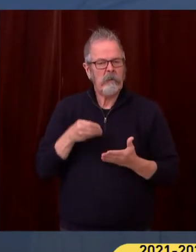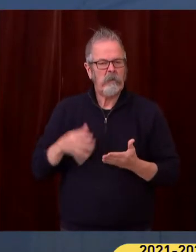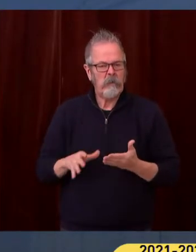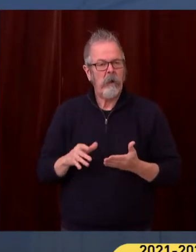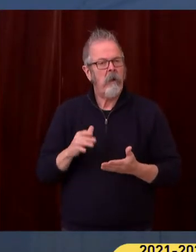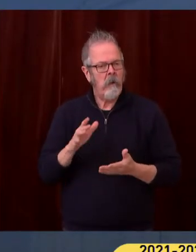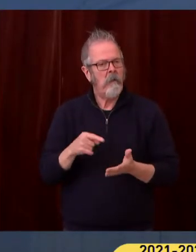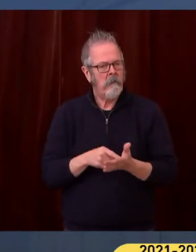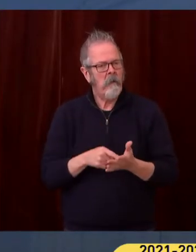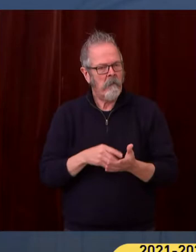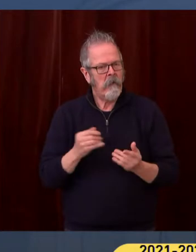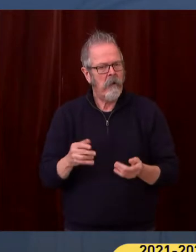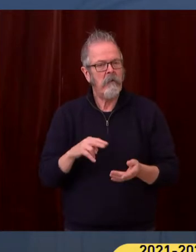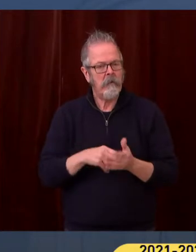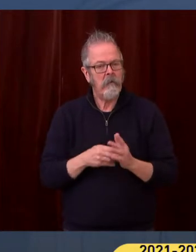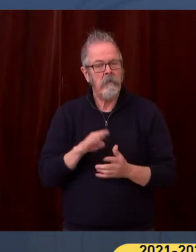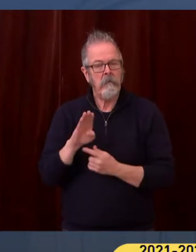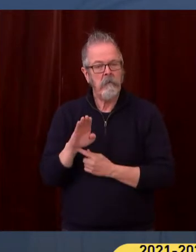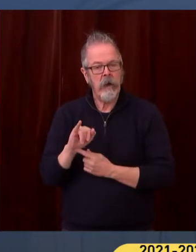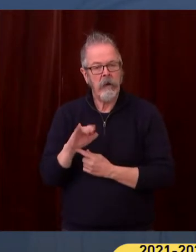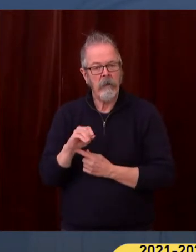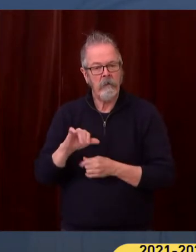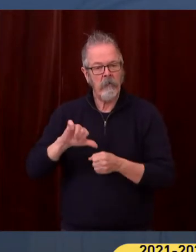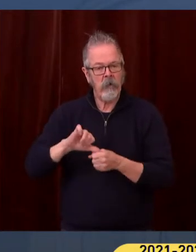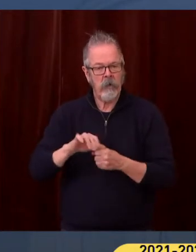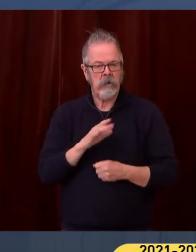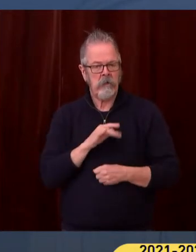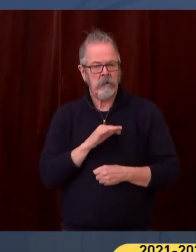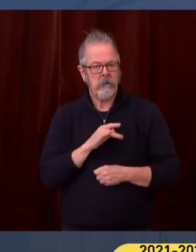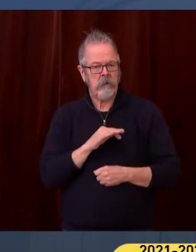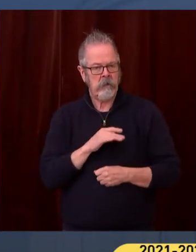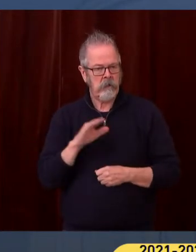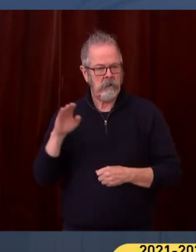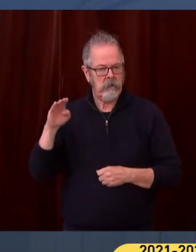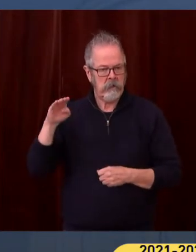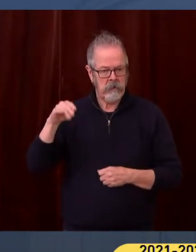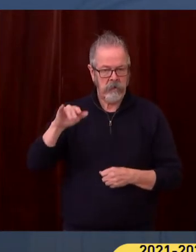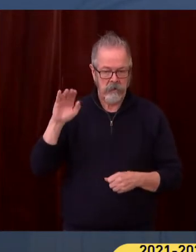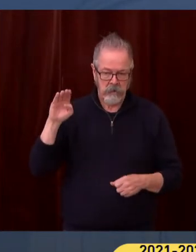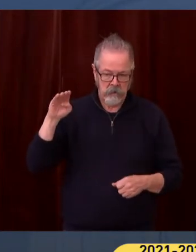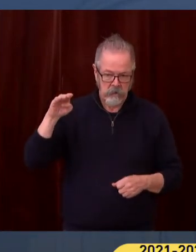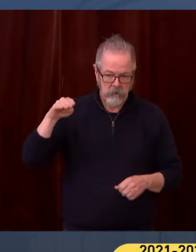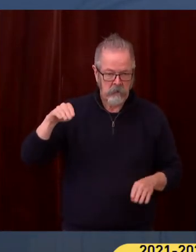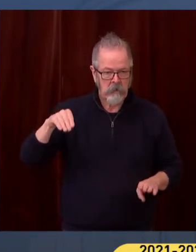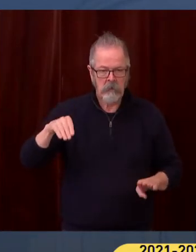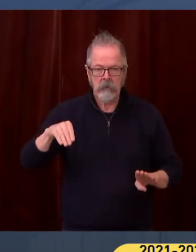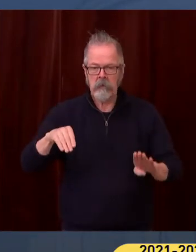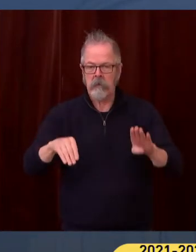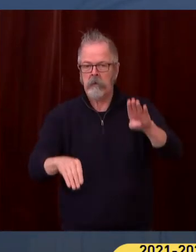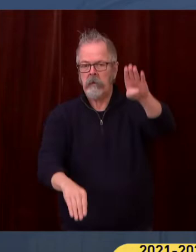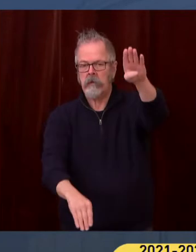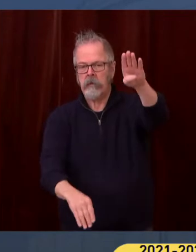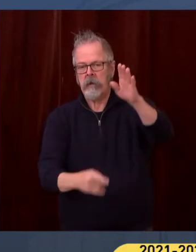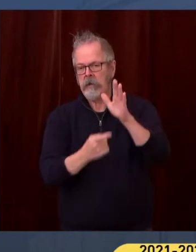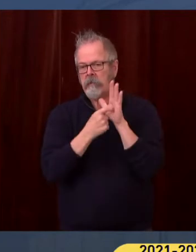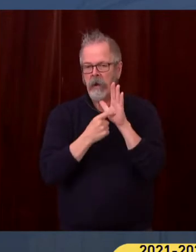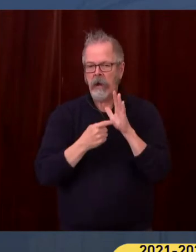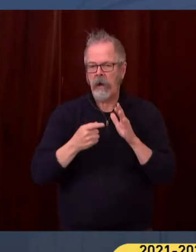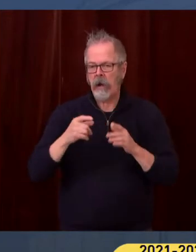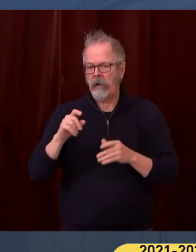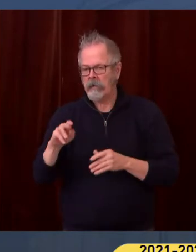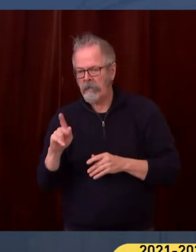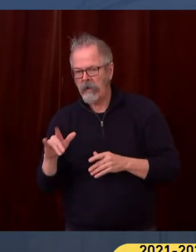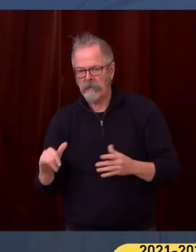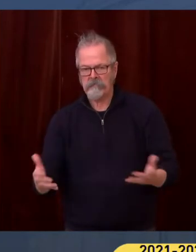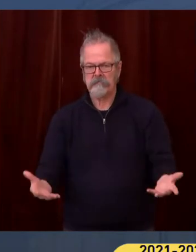thing for the aviation industry, because they know they have to find a way to reduce emissions. I wonder